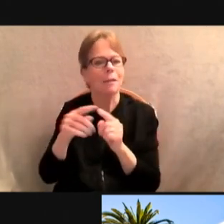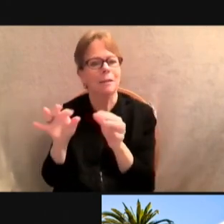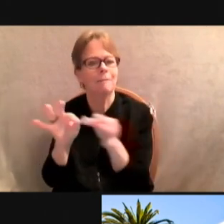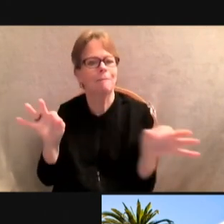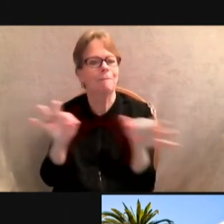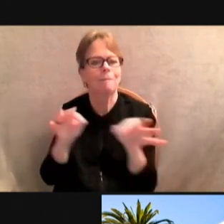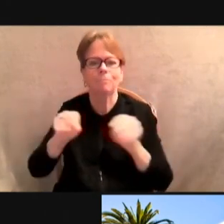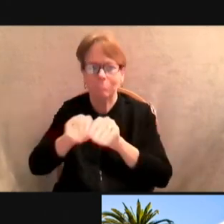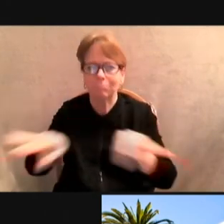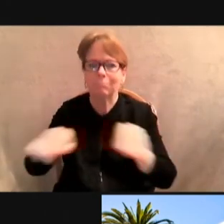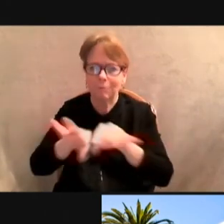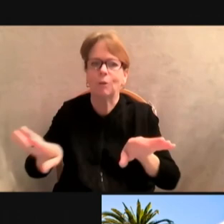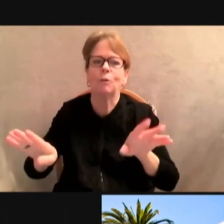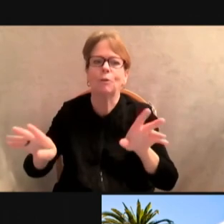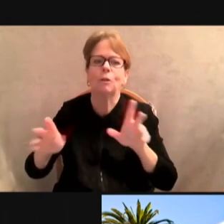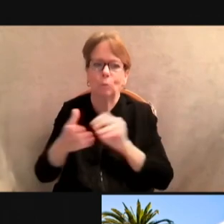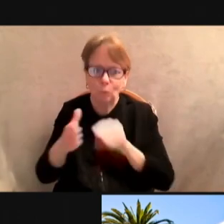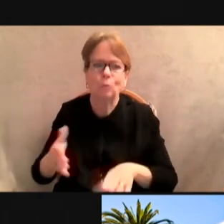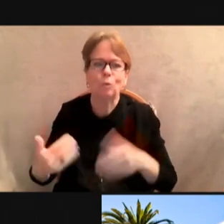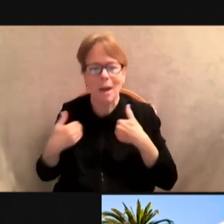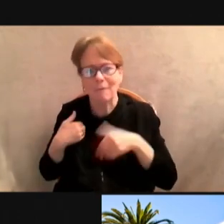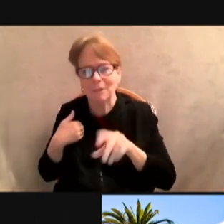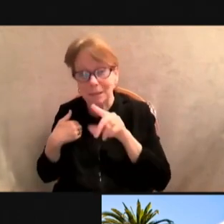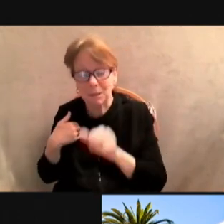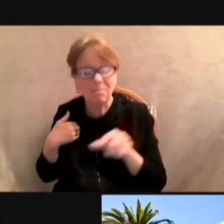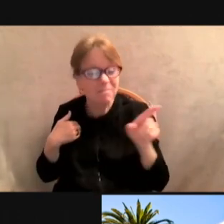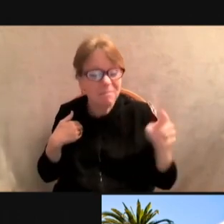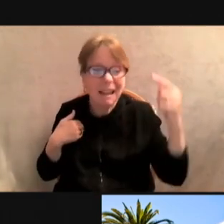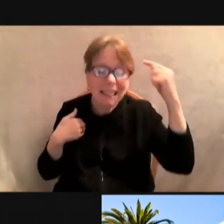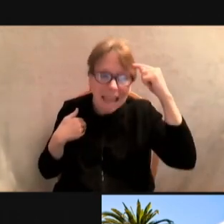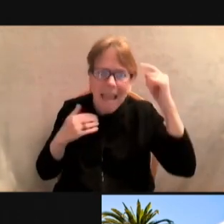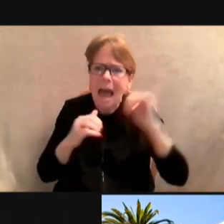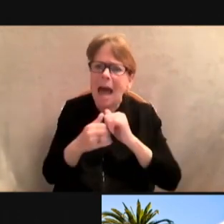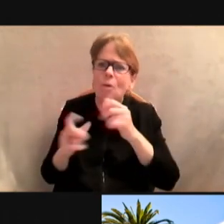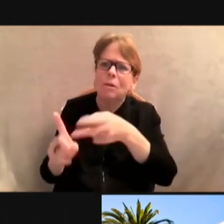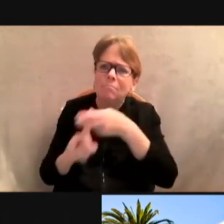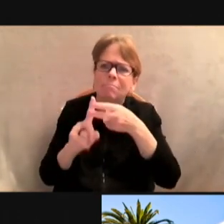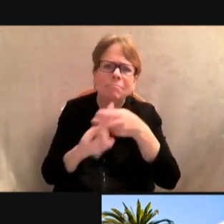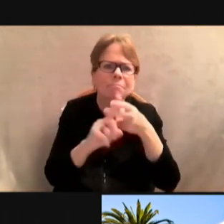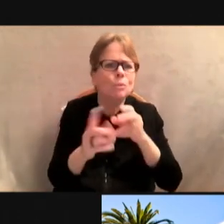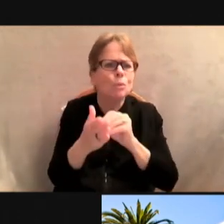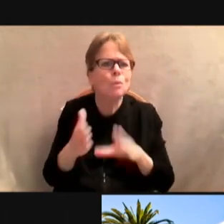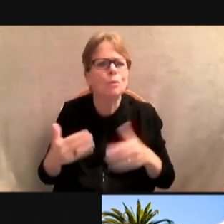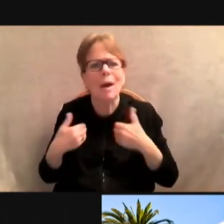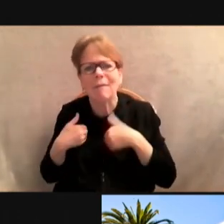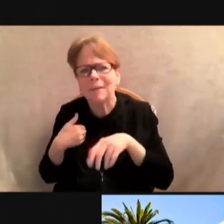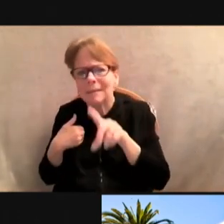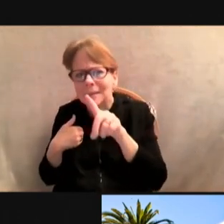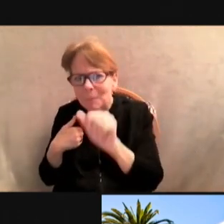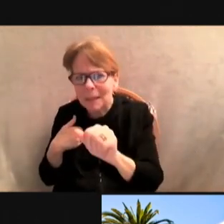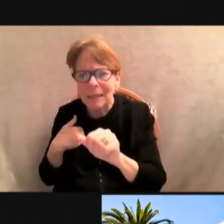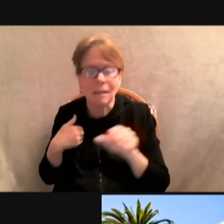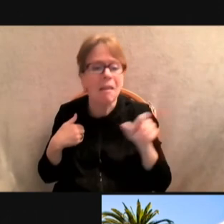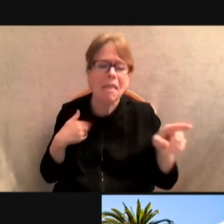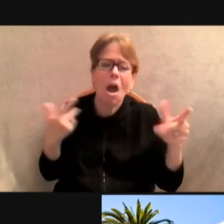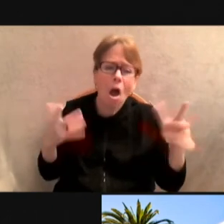disabilities, has purposely thought about disability recruitment in their recruitment